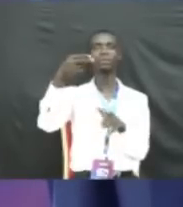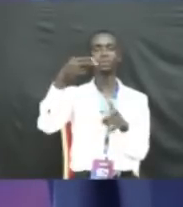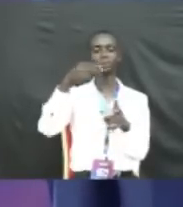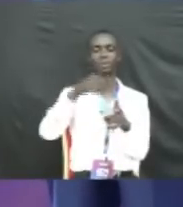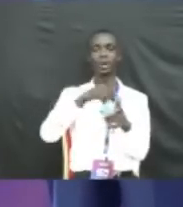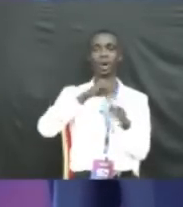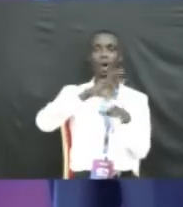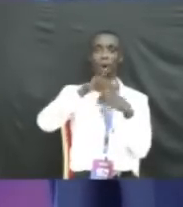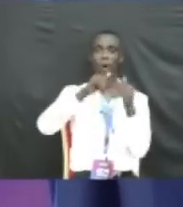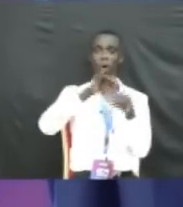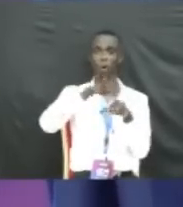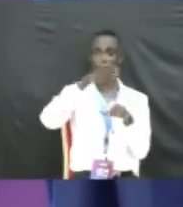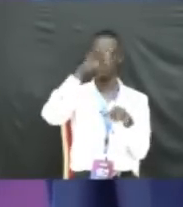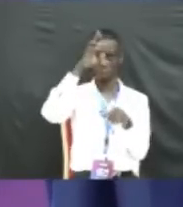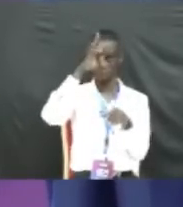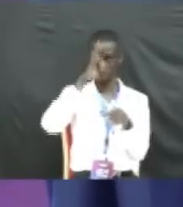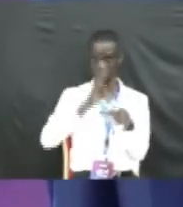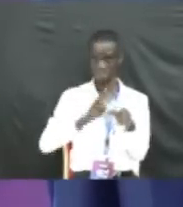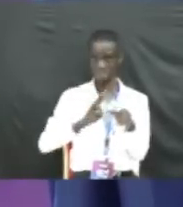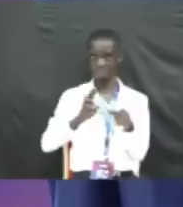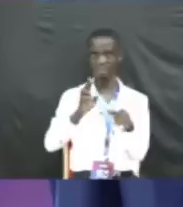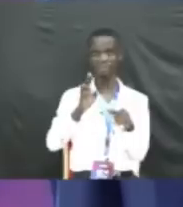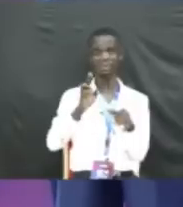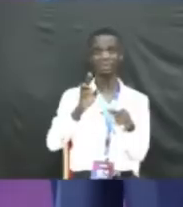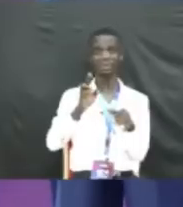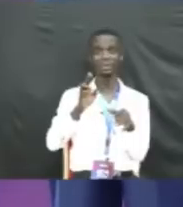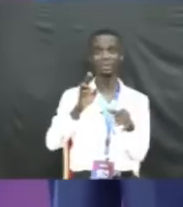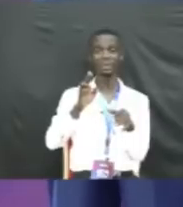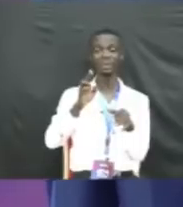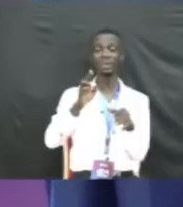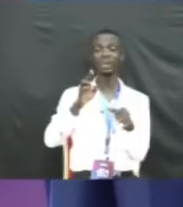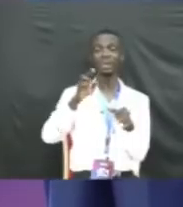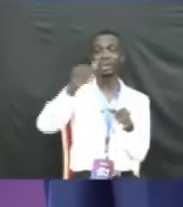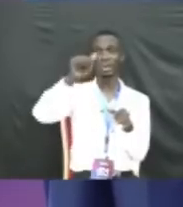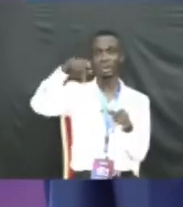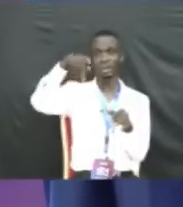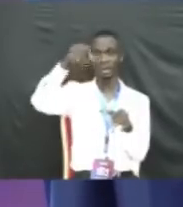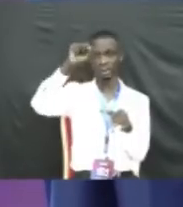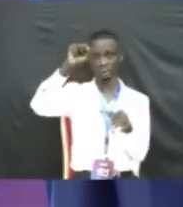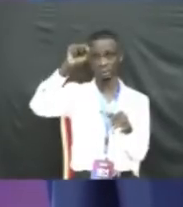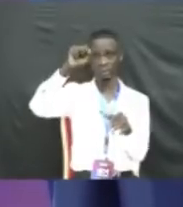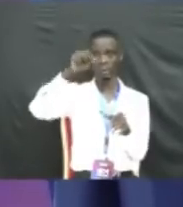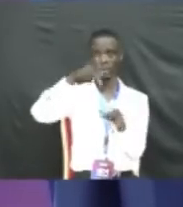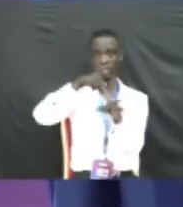and honor of Apostle Professor Oppoku